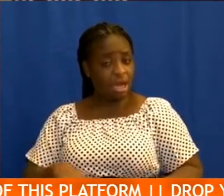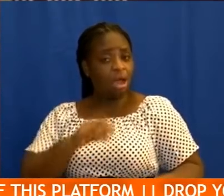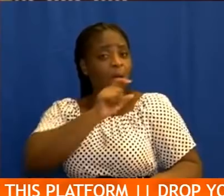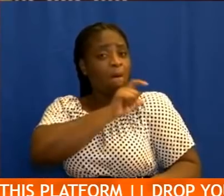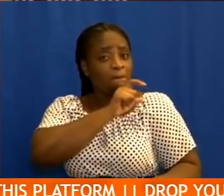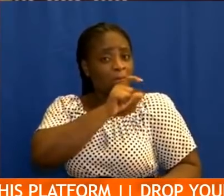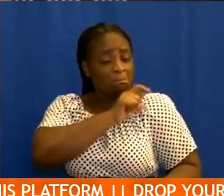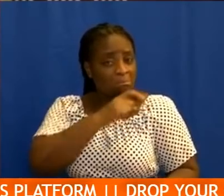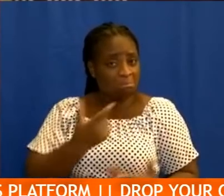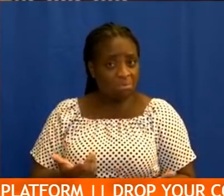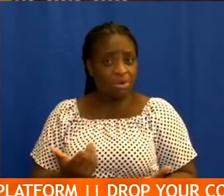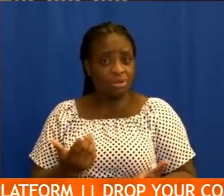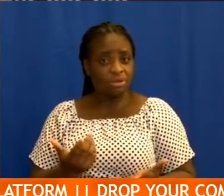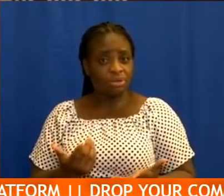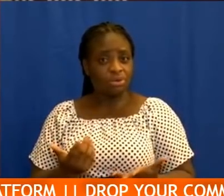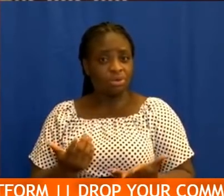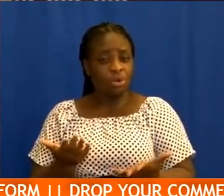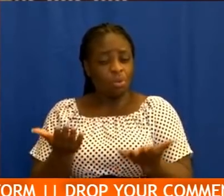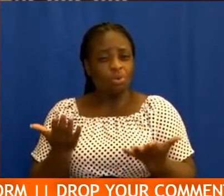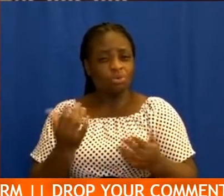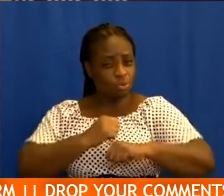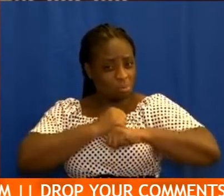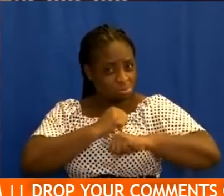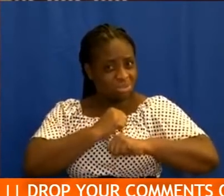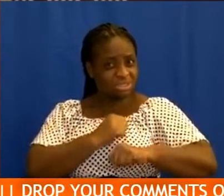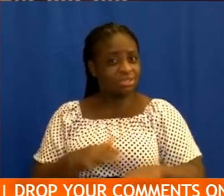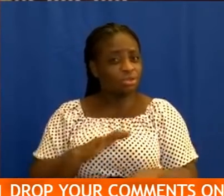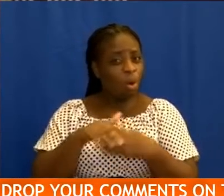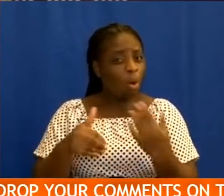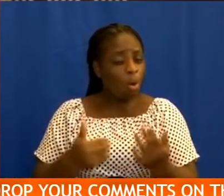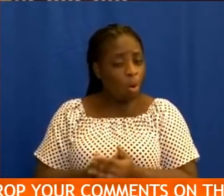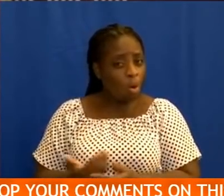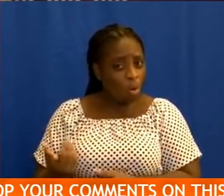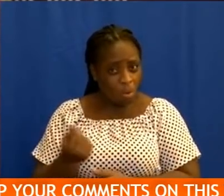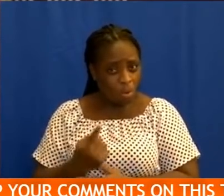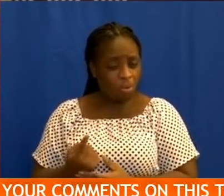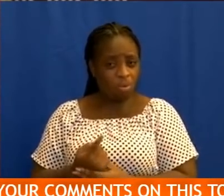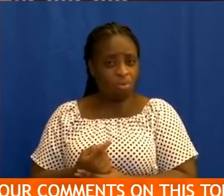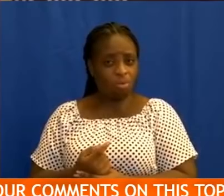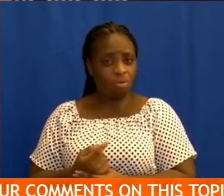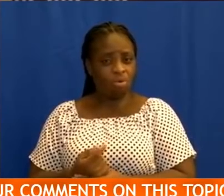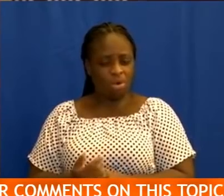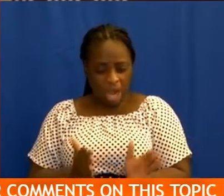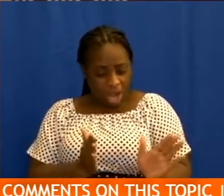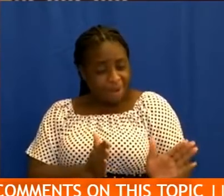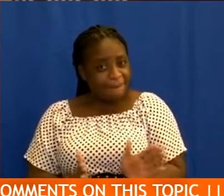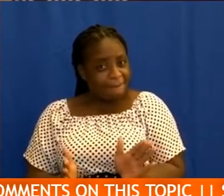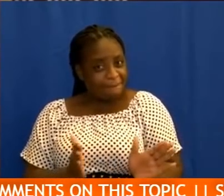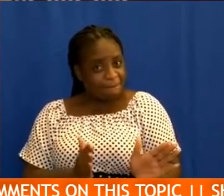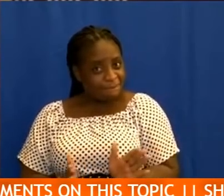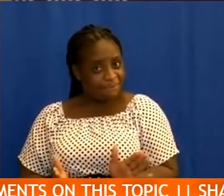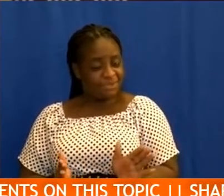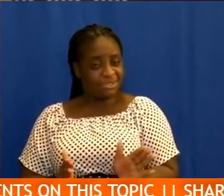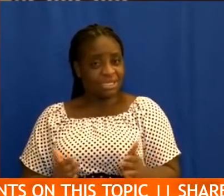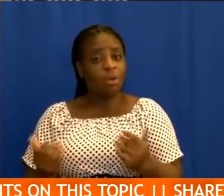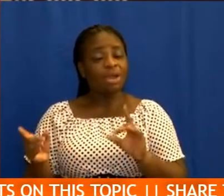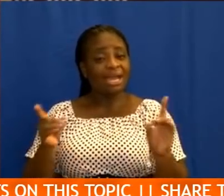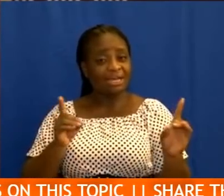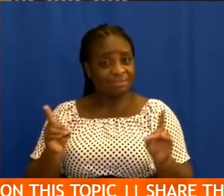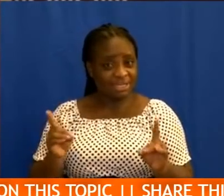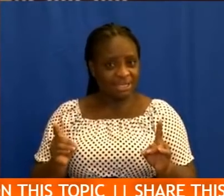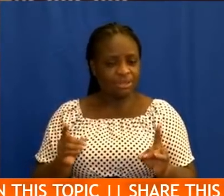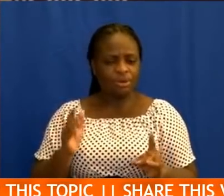lo nta ni ebu mo fia mo he no ewo bejiano toni wo